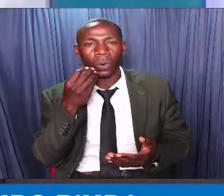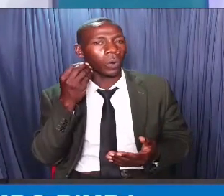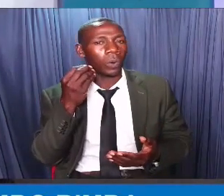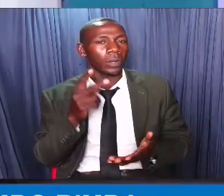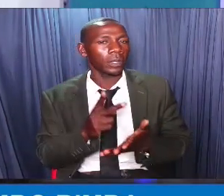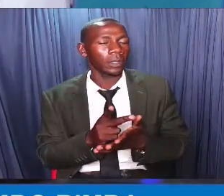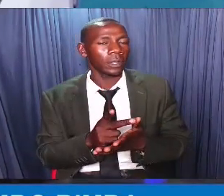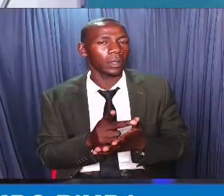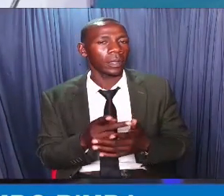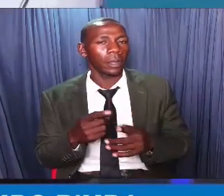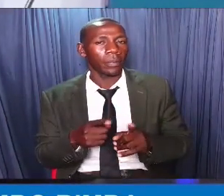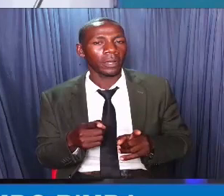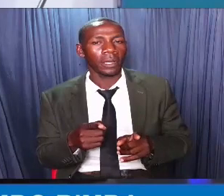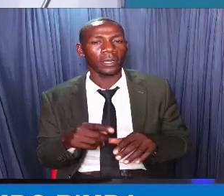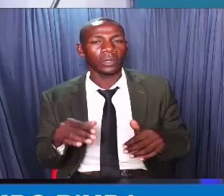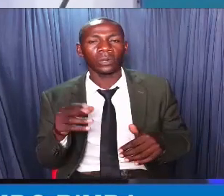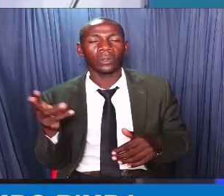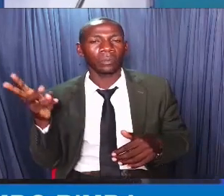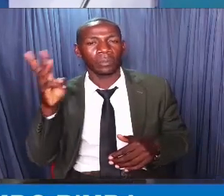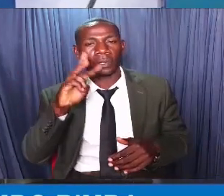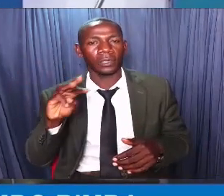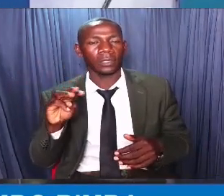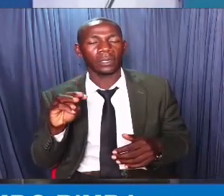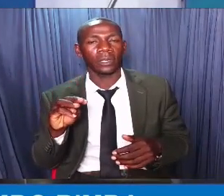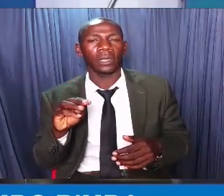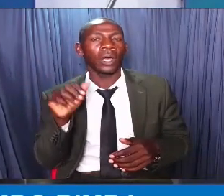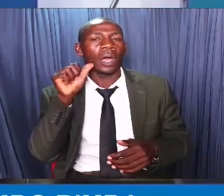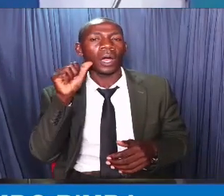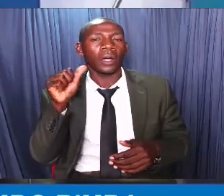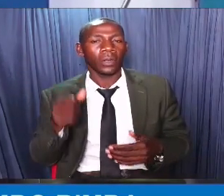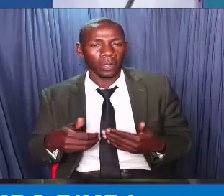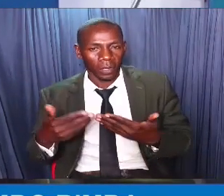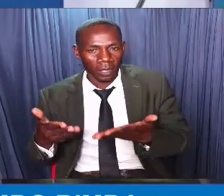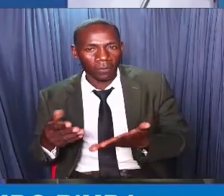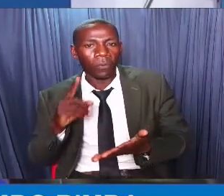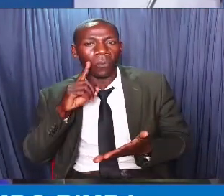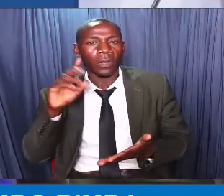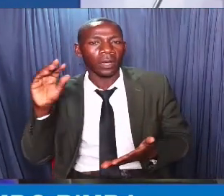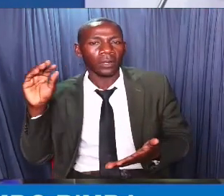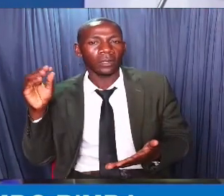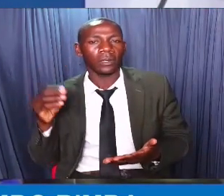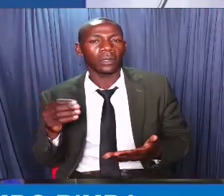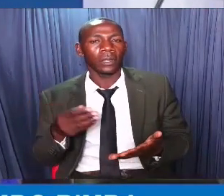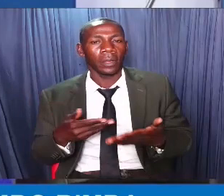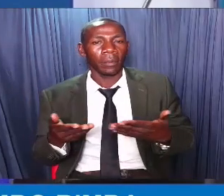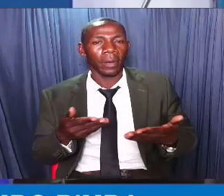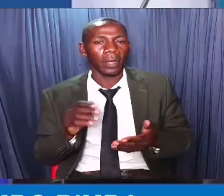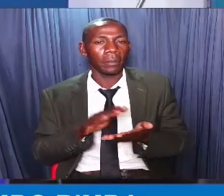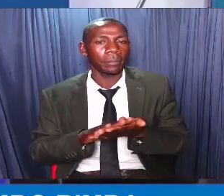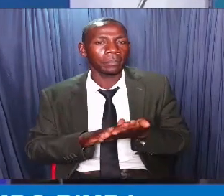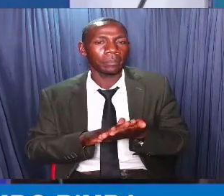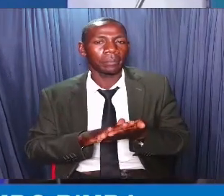the food from her mother. Lakini sikosi pamoja na hayo. But together with that. Kumwambia shangazi shika 100. At least I give her 100 shillings. Kununua sabuni. You'll buy